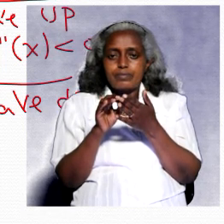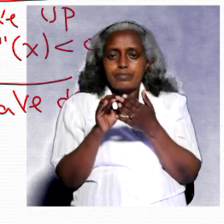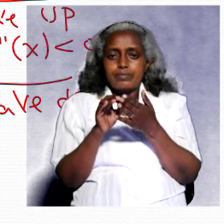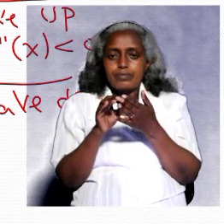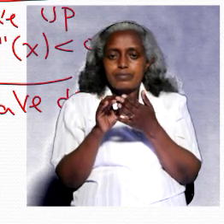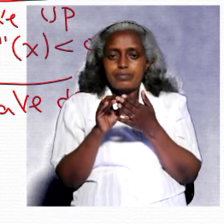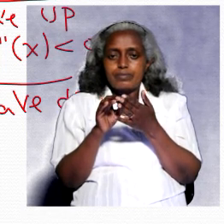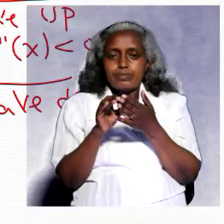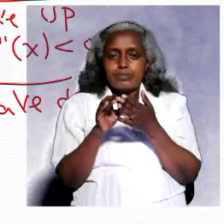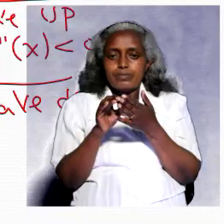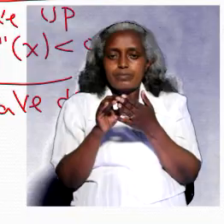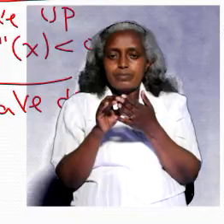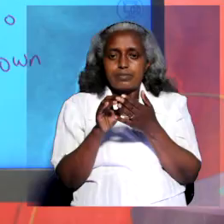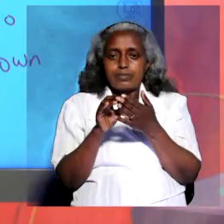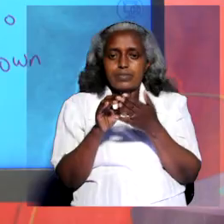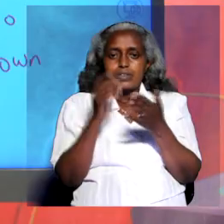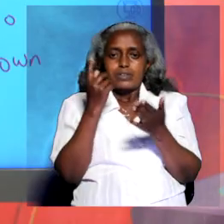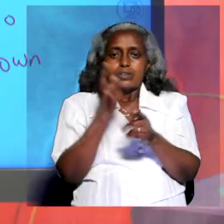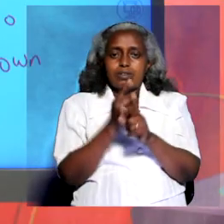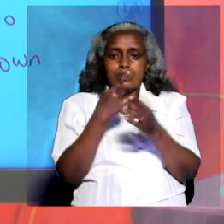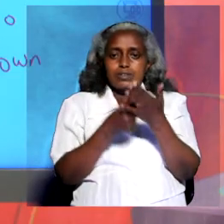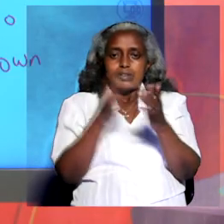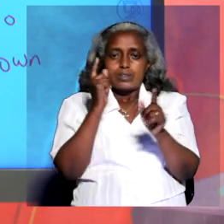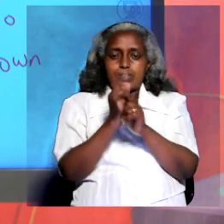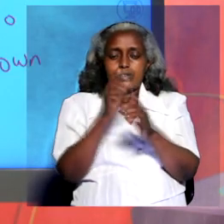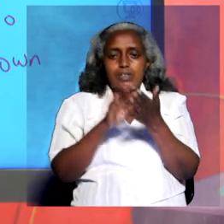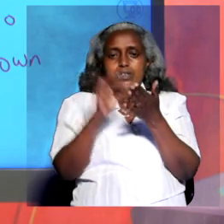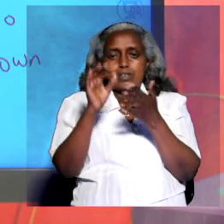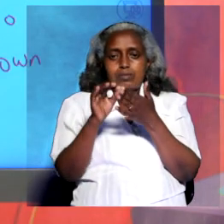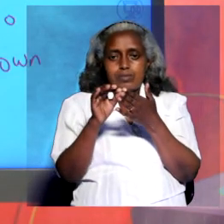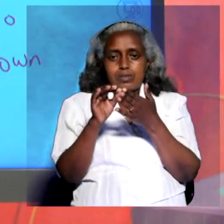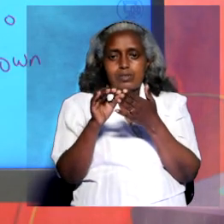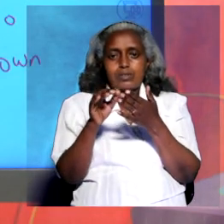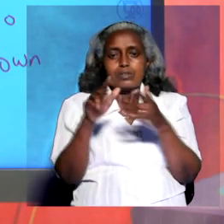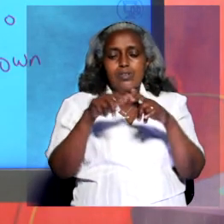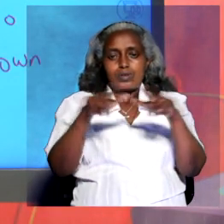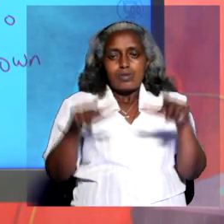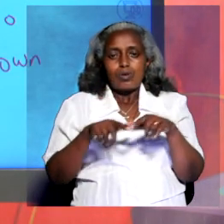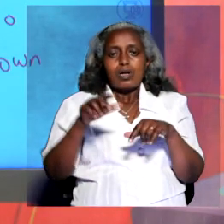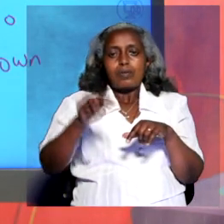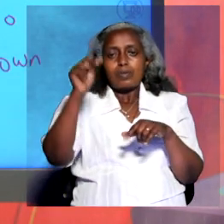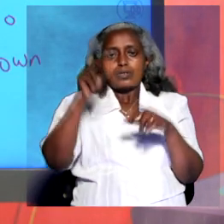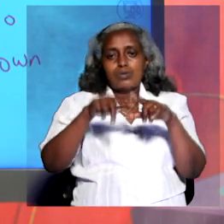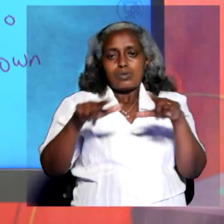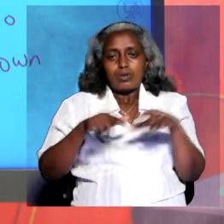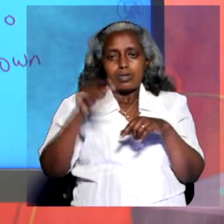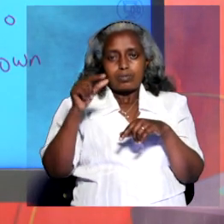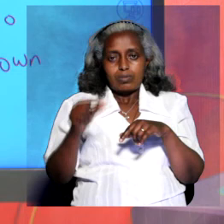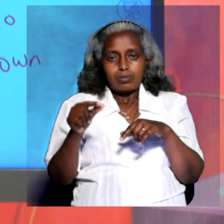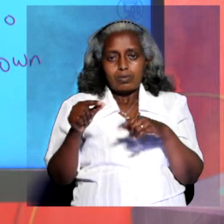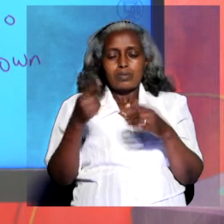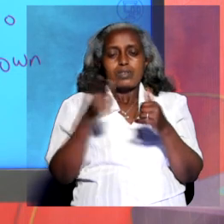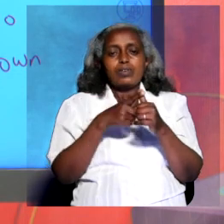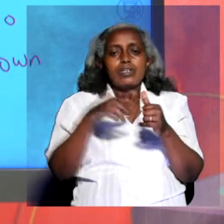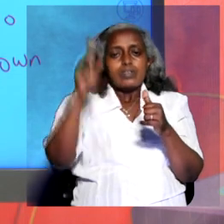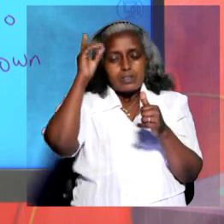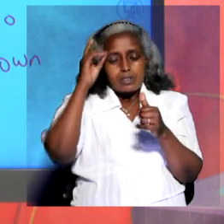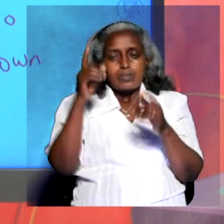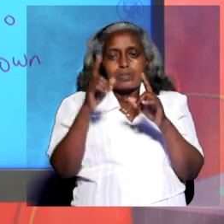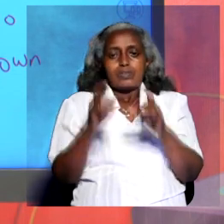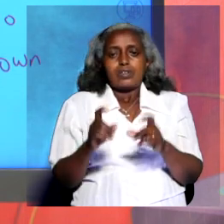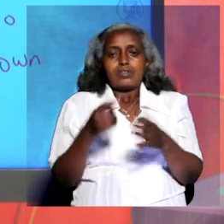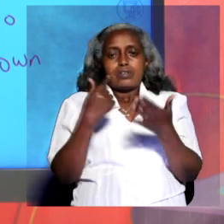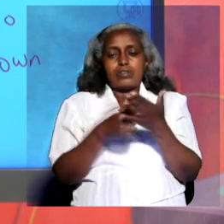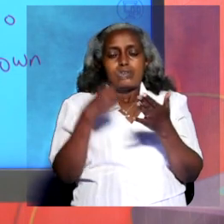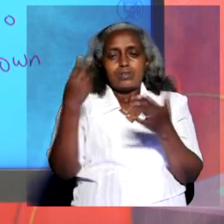These are the critical numbers. We can check these critical numbers, whether they are local max or local min, using the first derivative test. But